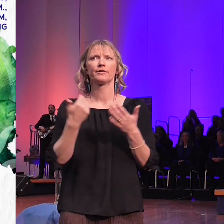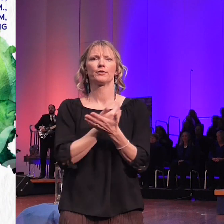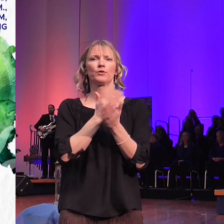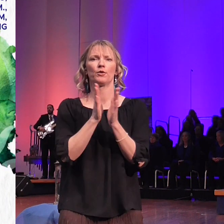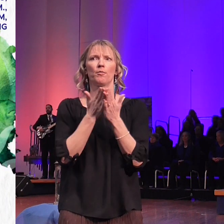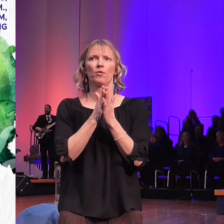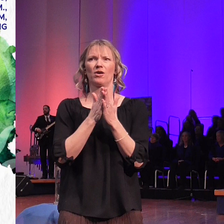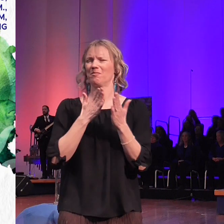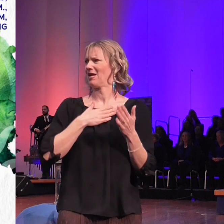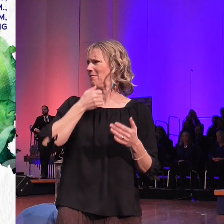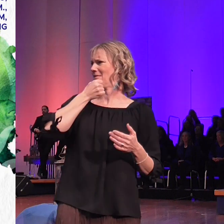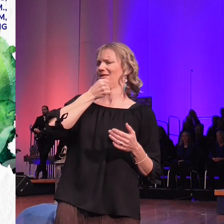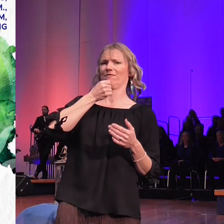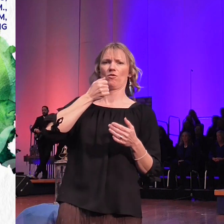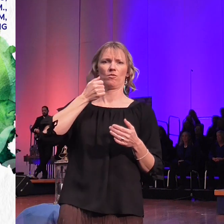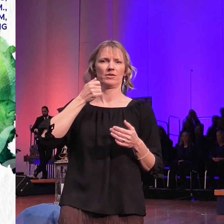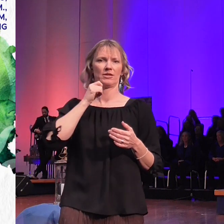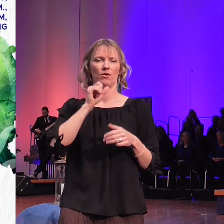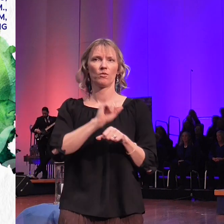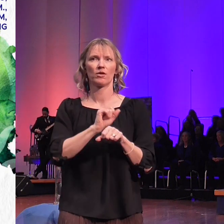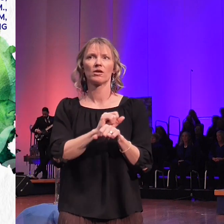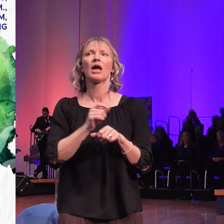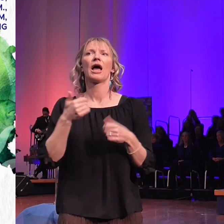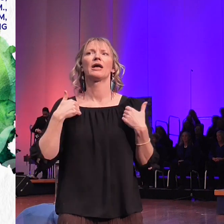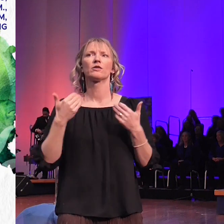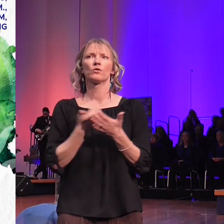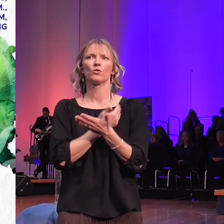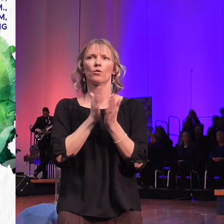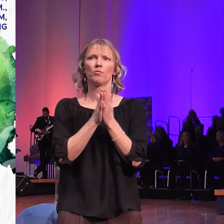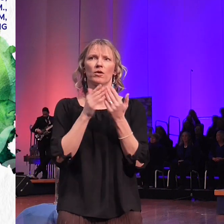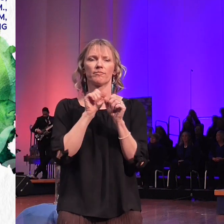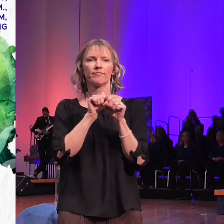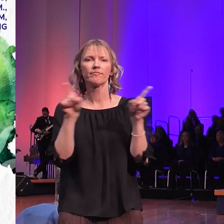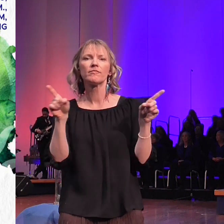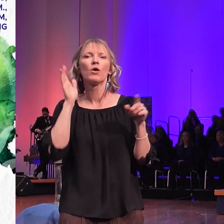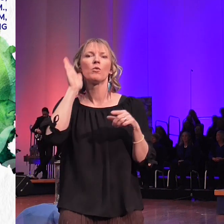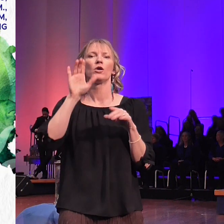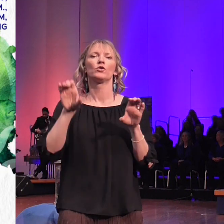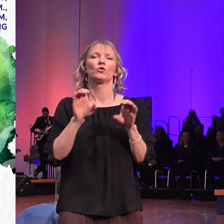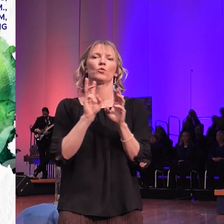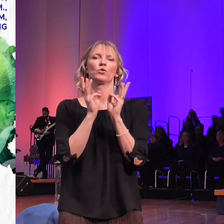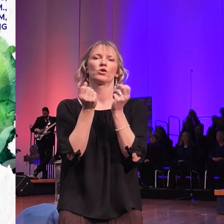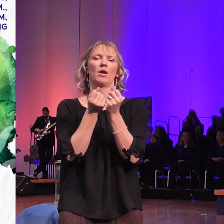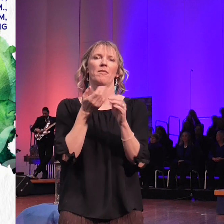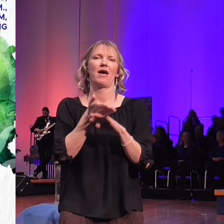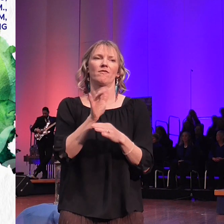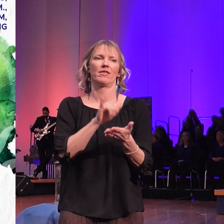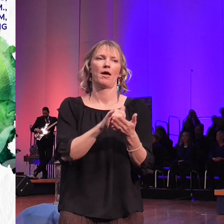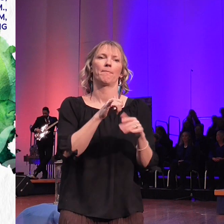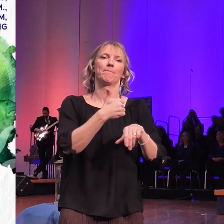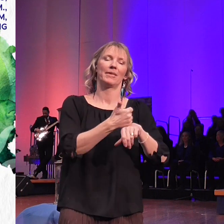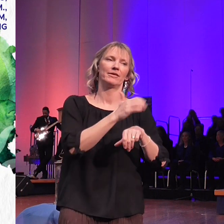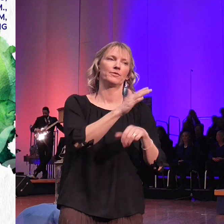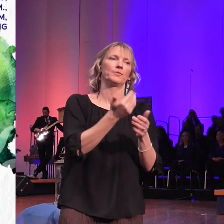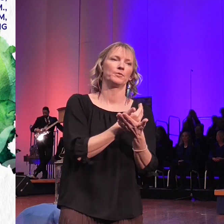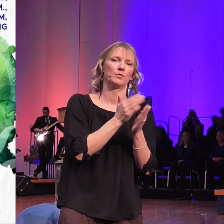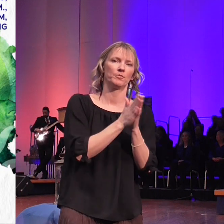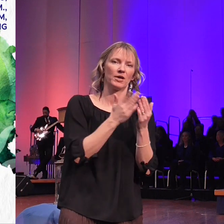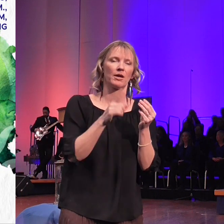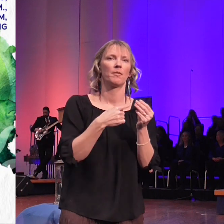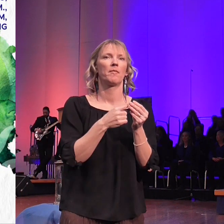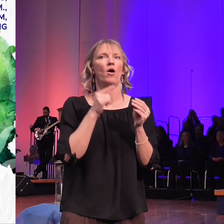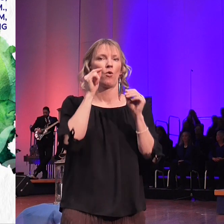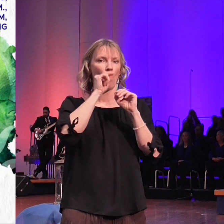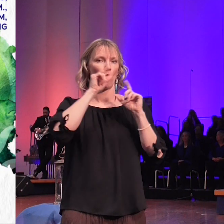My microphone's suddenly coming on. She has a new book out, and she's going to be doing a workshop with us after church based on her new book about